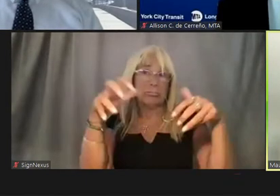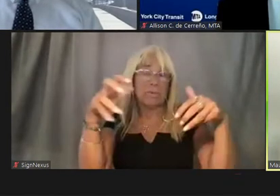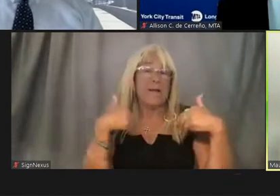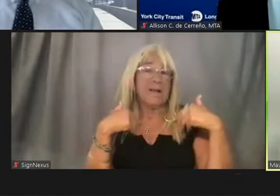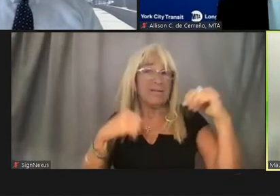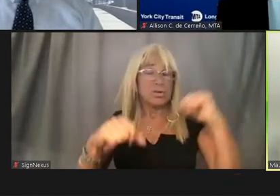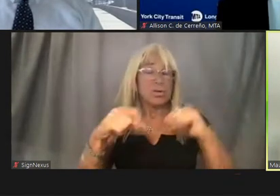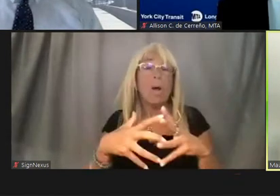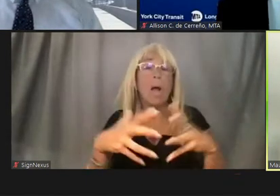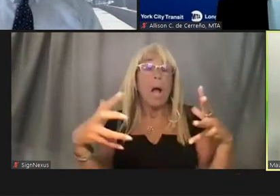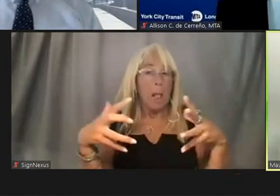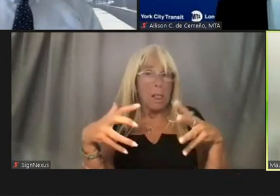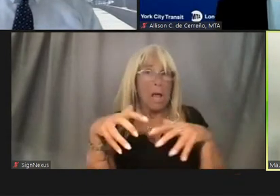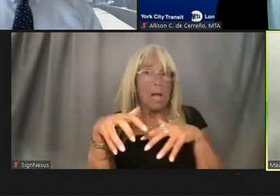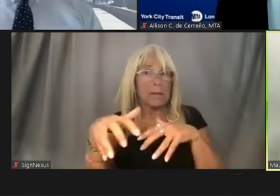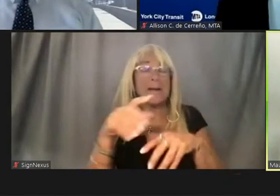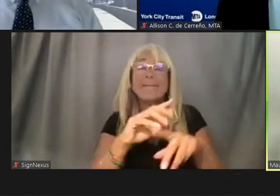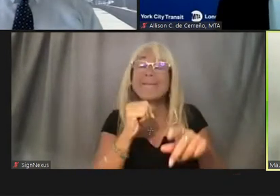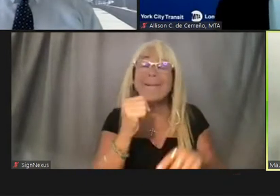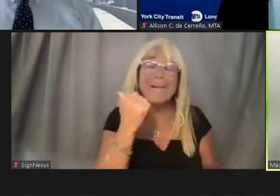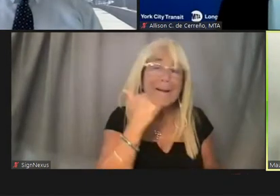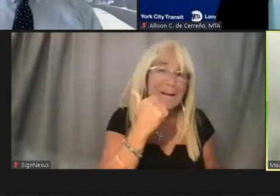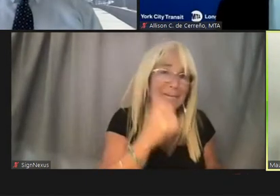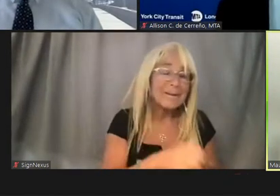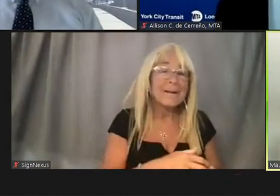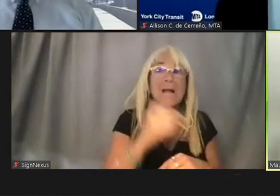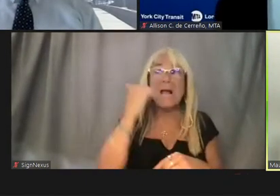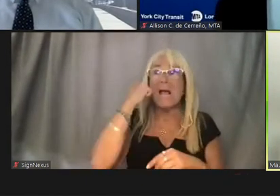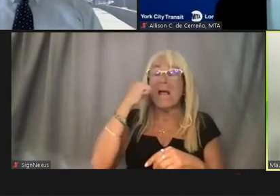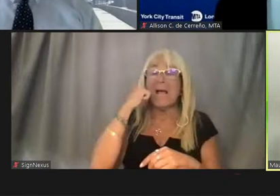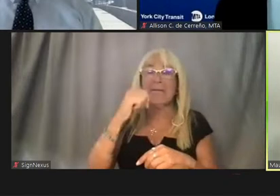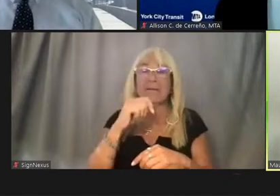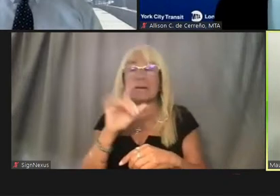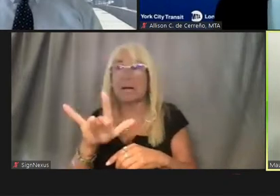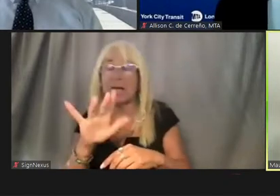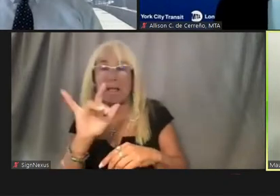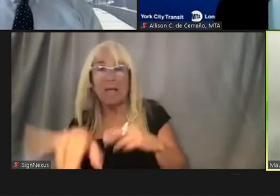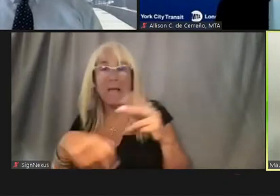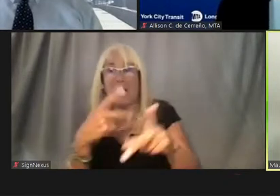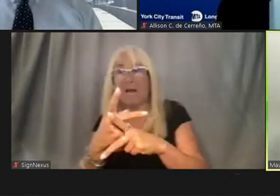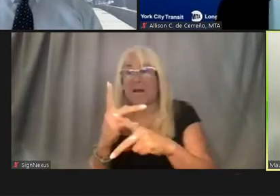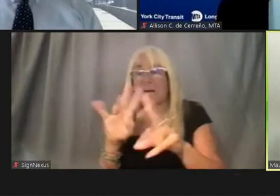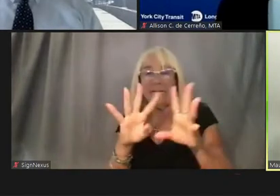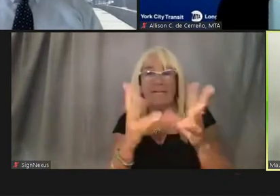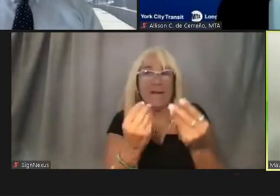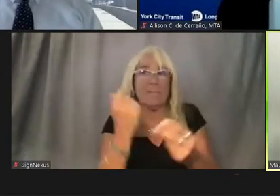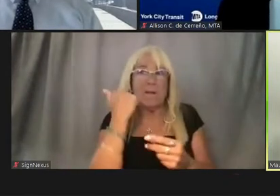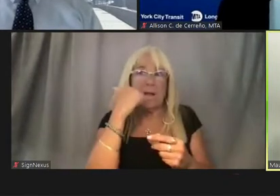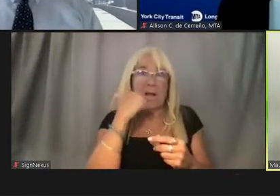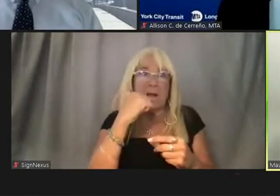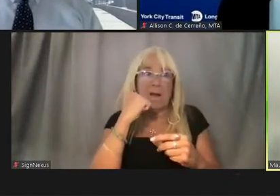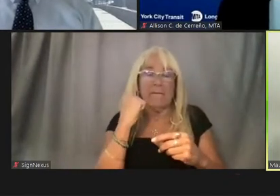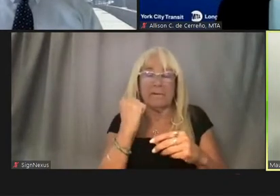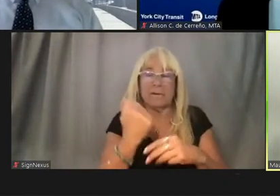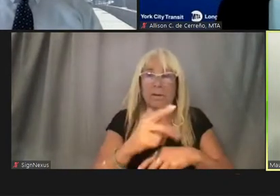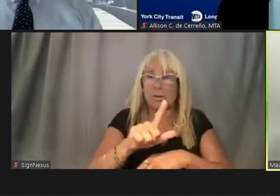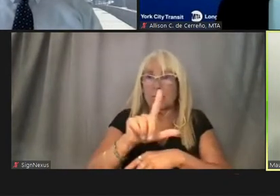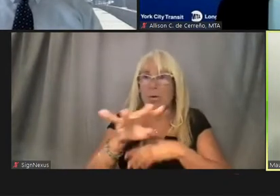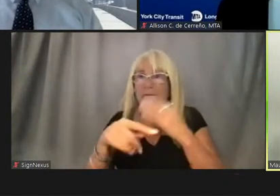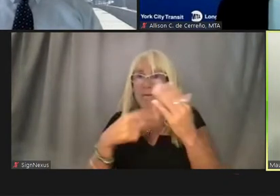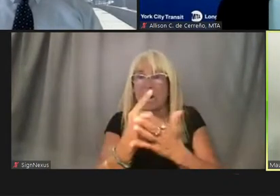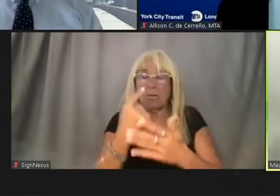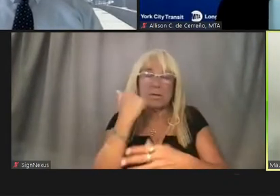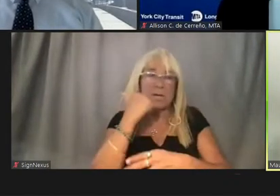congestion but that isn't every day the idea of having that type of congestion around my family day in and day out is hard to imagine